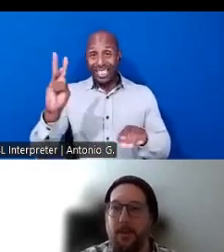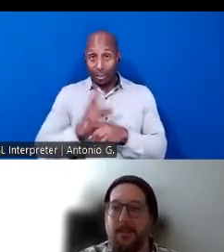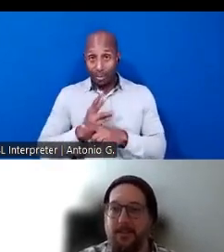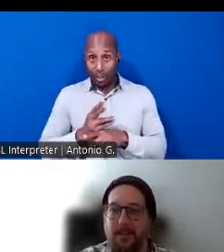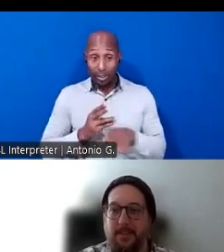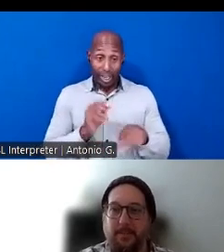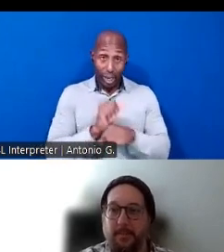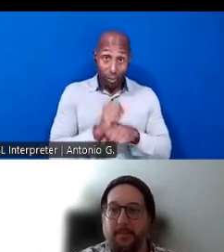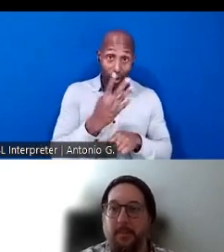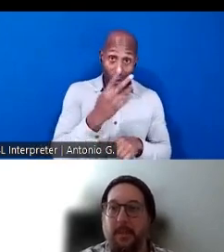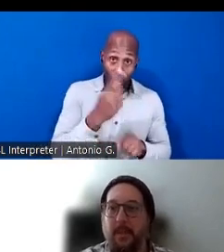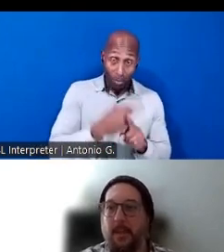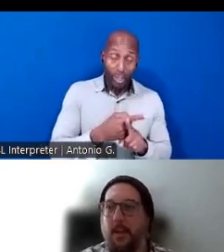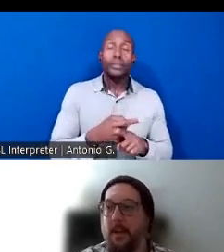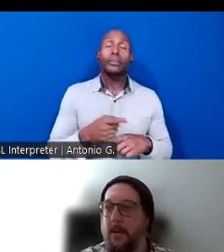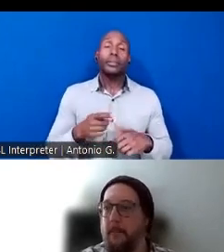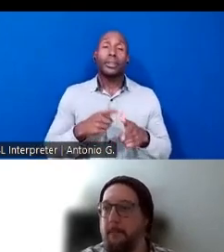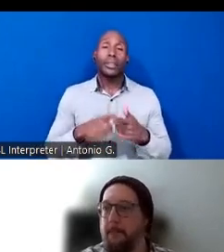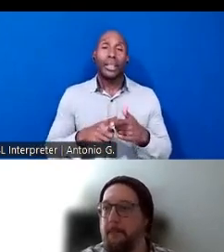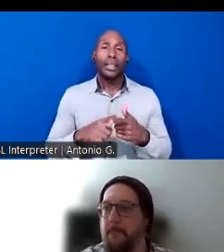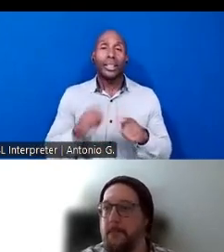you the 0.67.